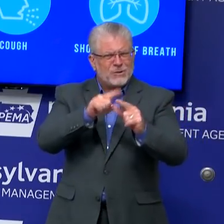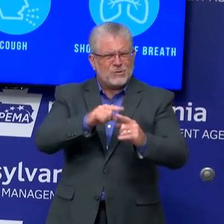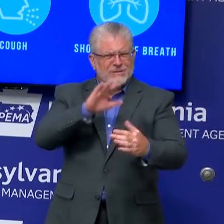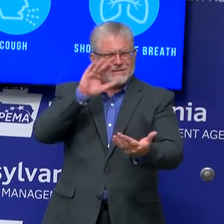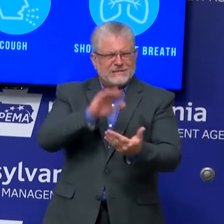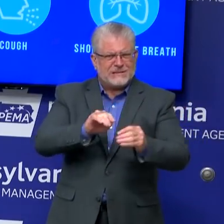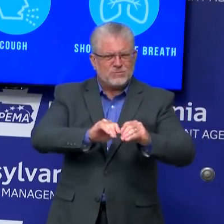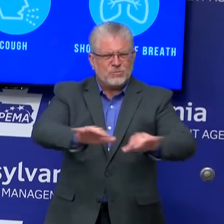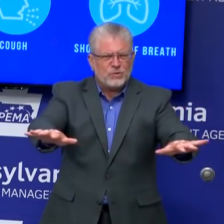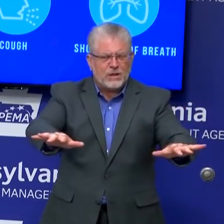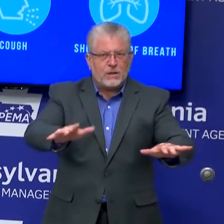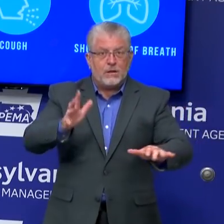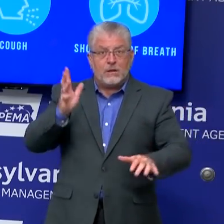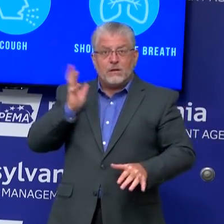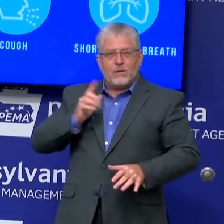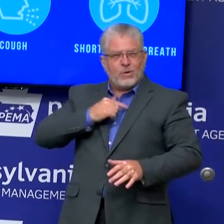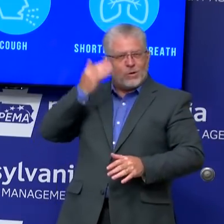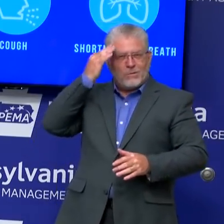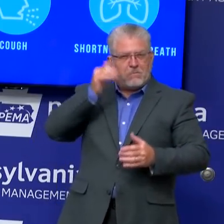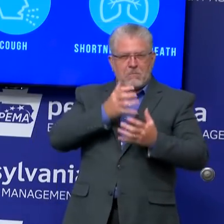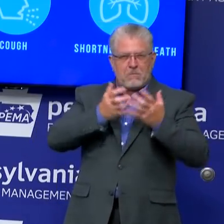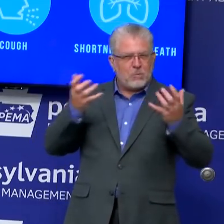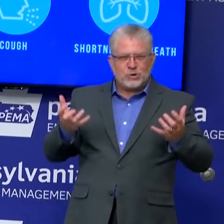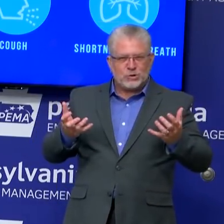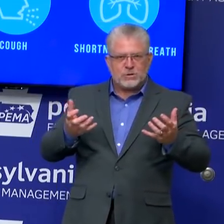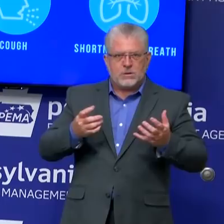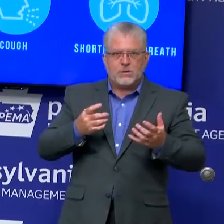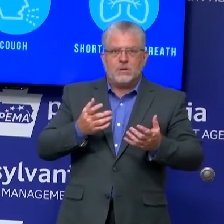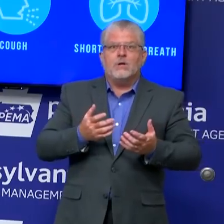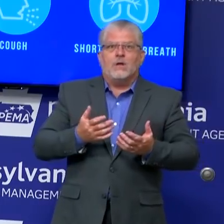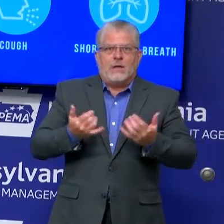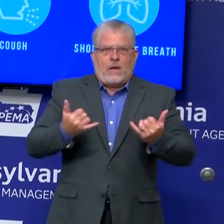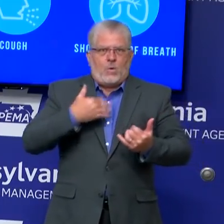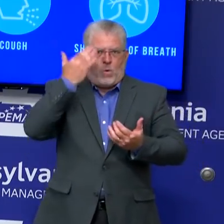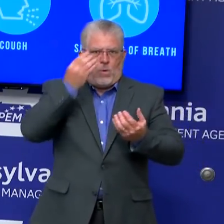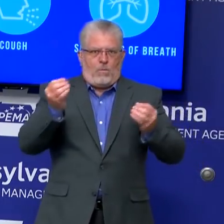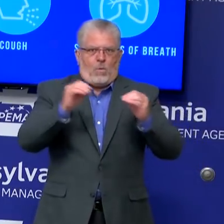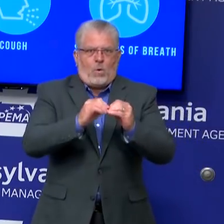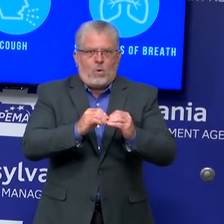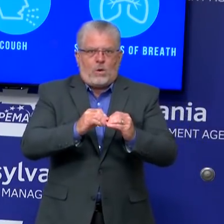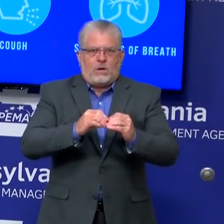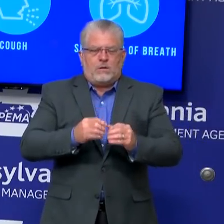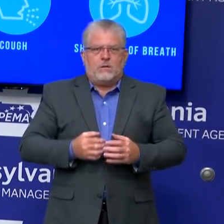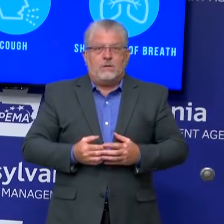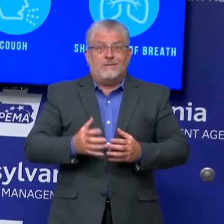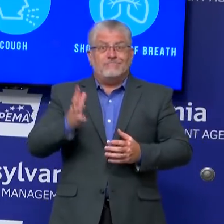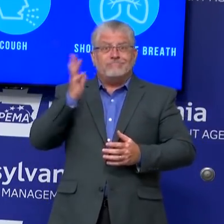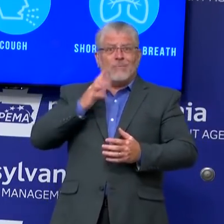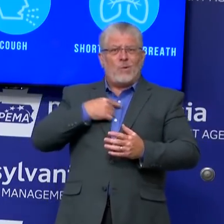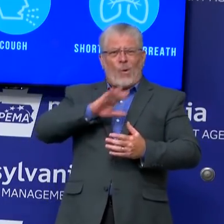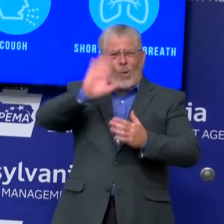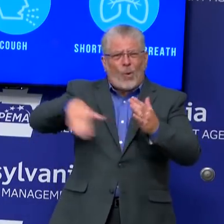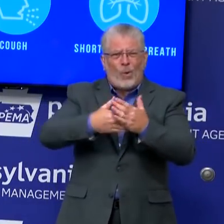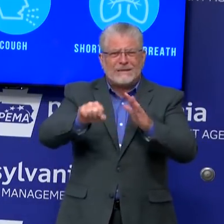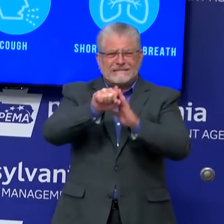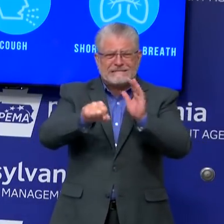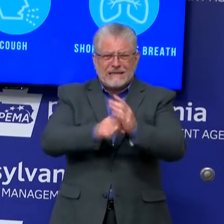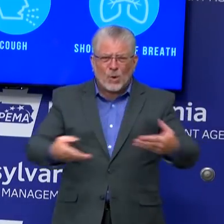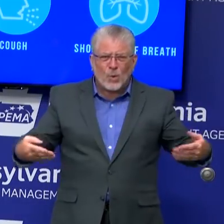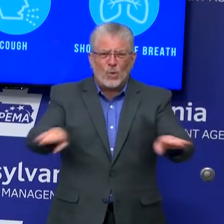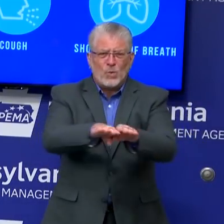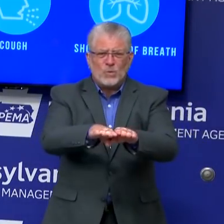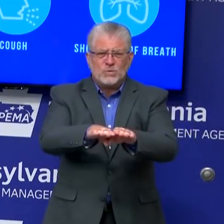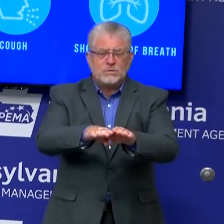do now, so we had to take a broad approach, sort of the blunt instrument approach to eliminating points of